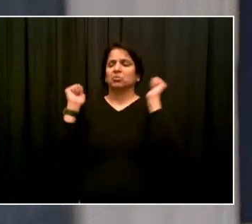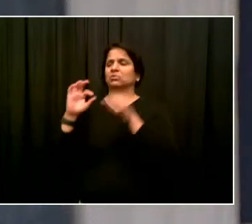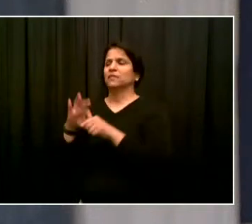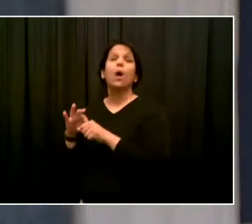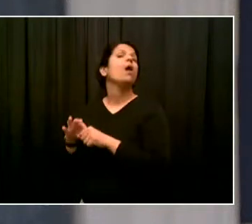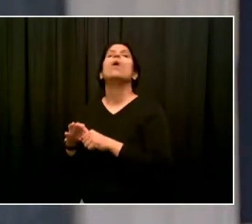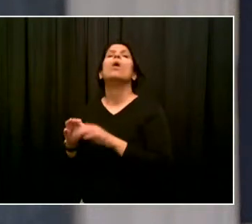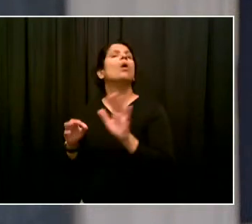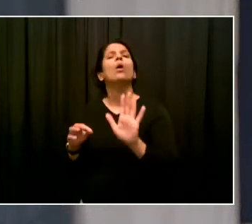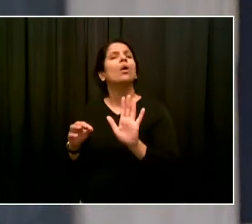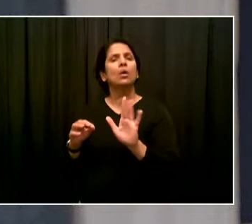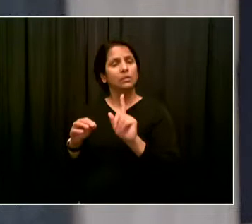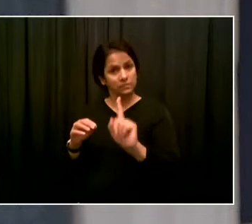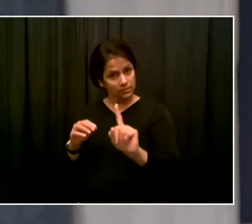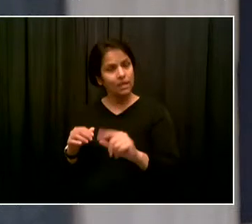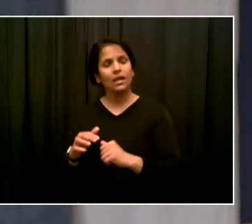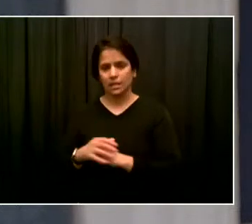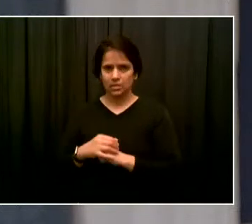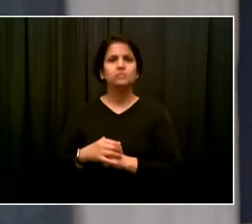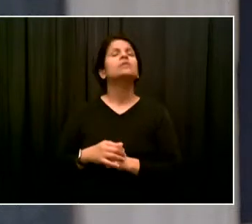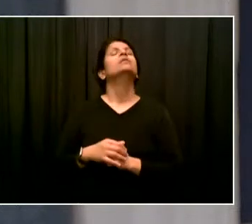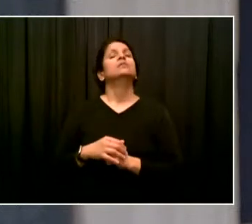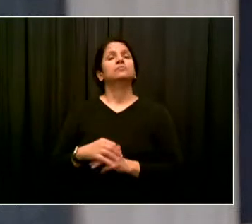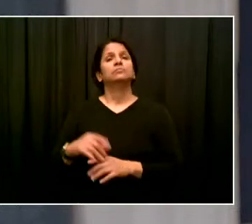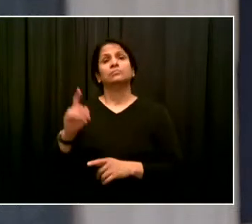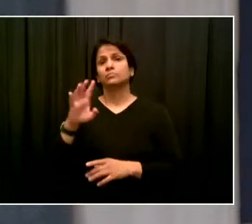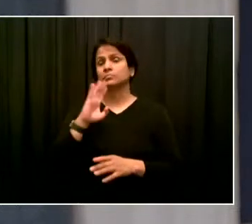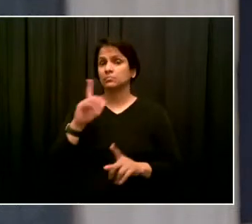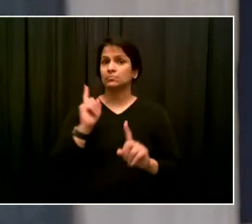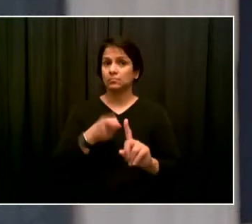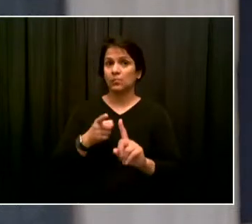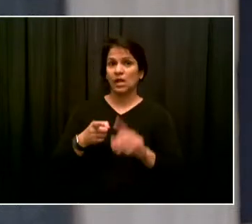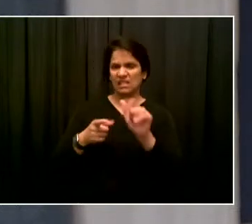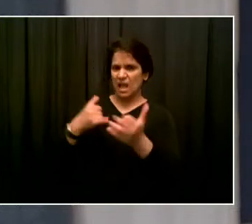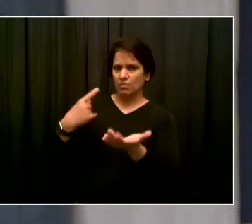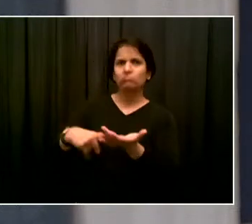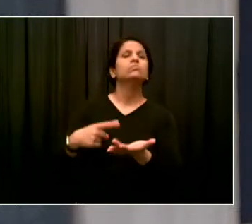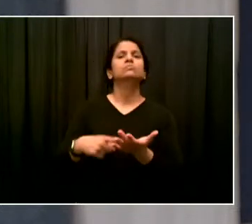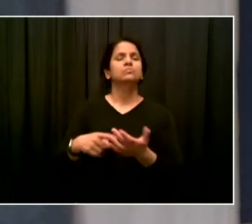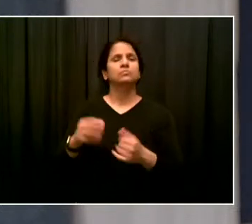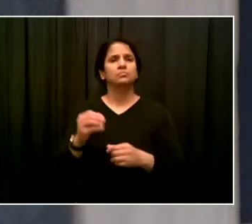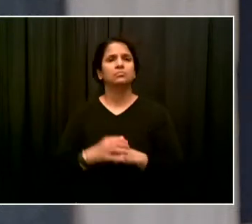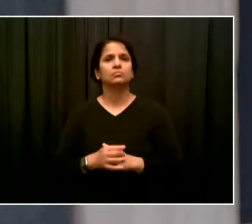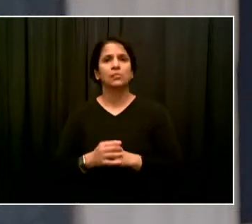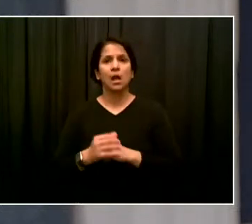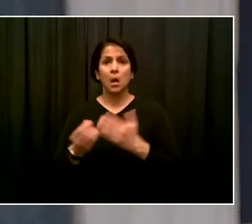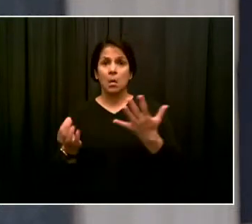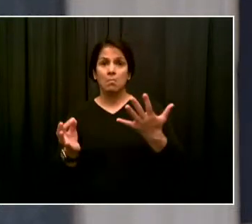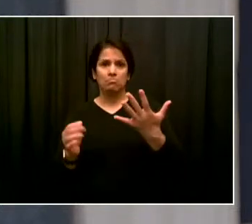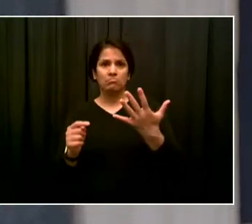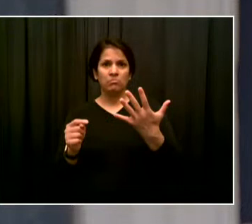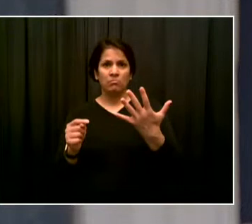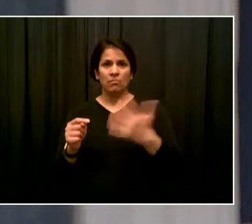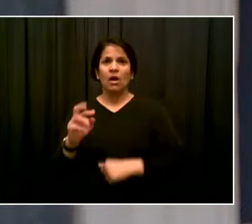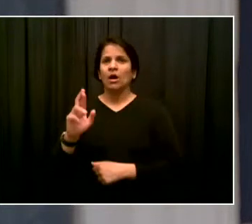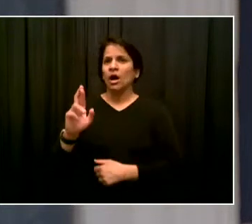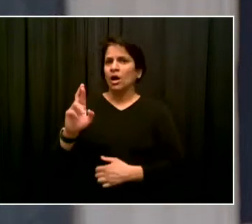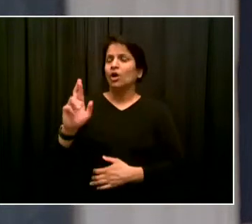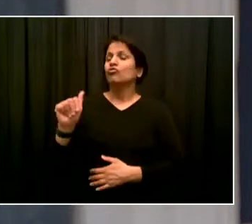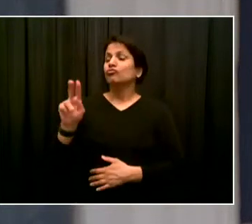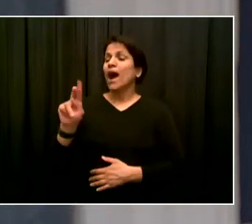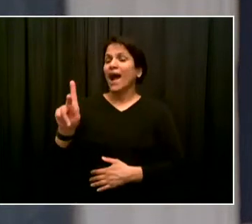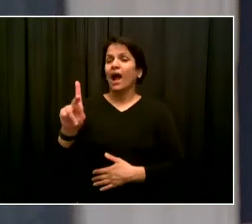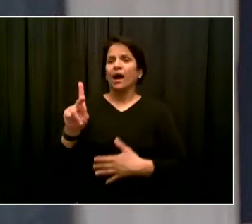Even if your favorite candidate doesn't win, your second choice might win, so your vote still matters. And this campaign